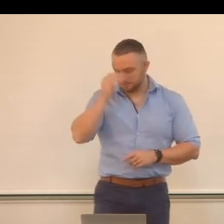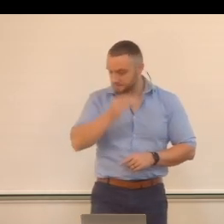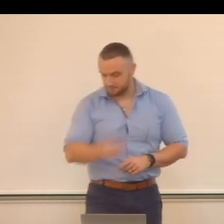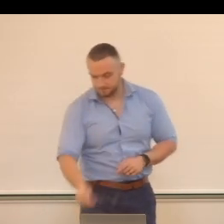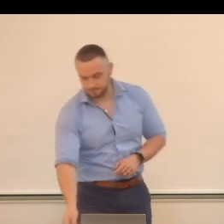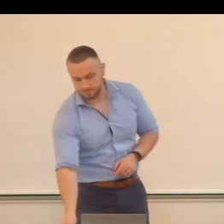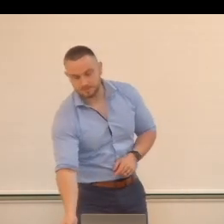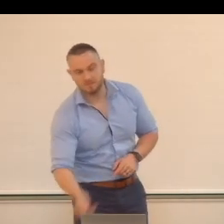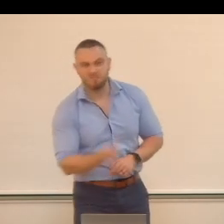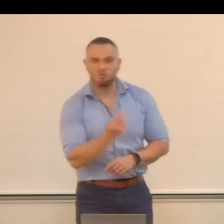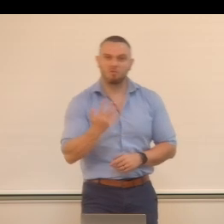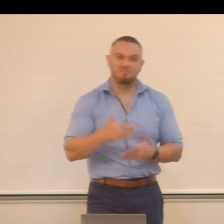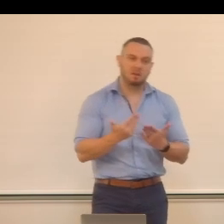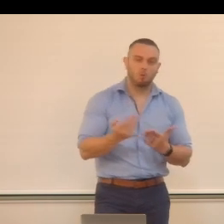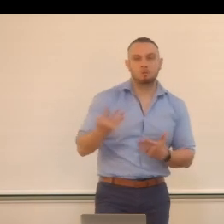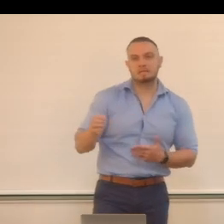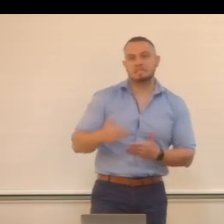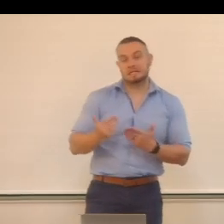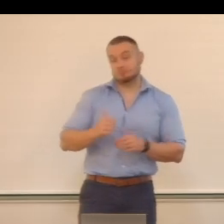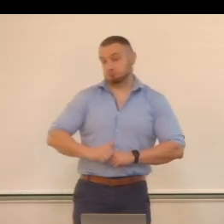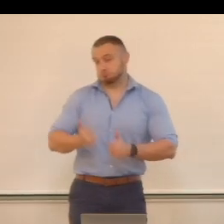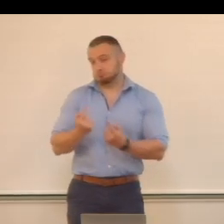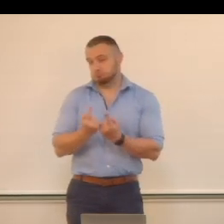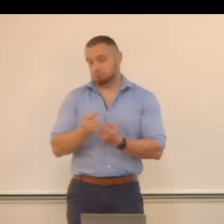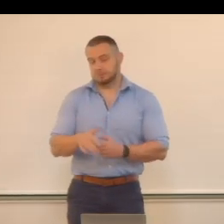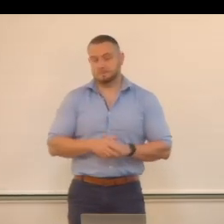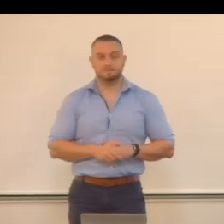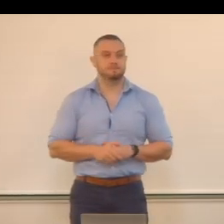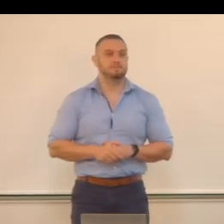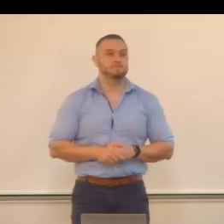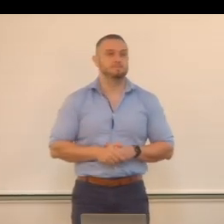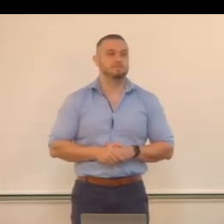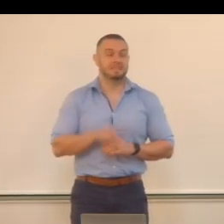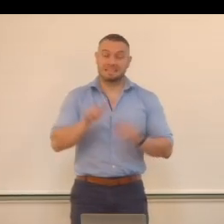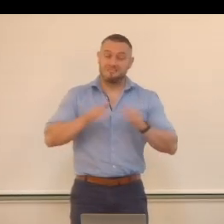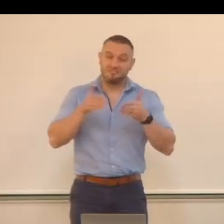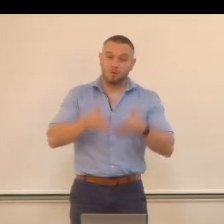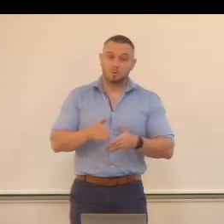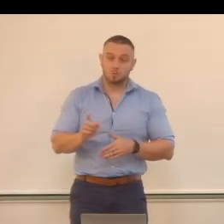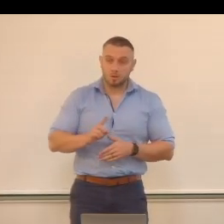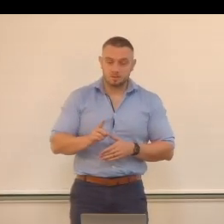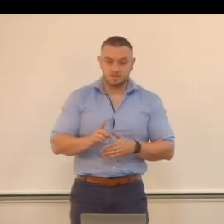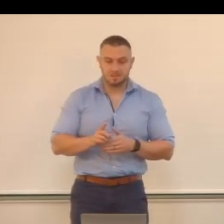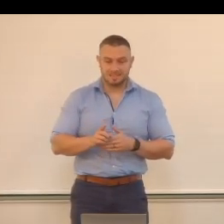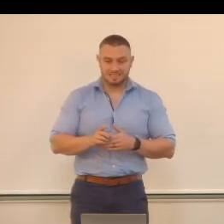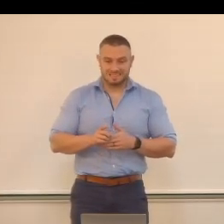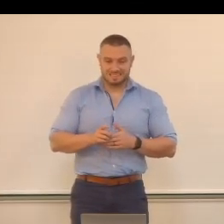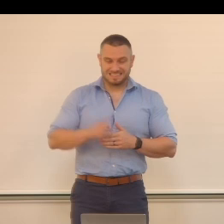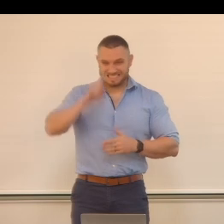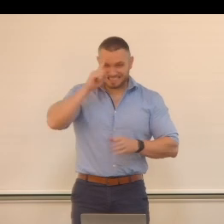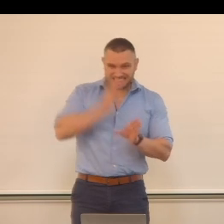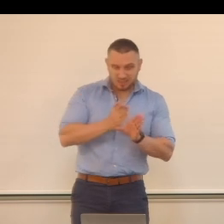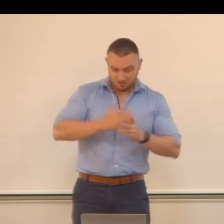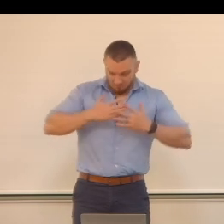and 90 days, so they're really doing some great stuff there. They're focusing on the physiological, psychological